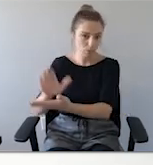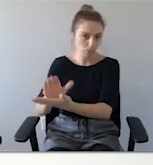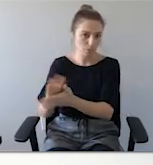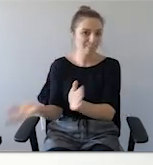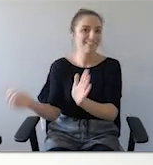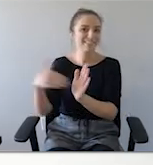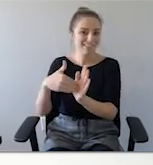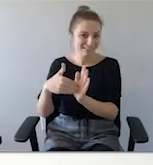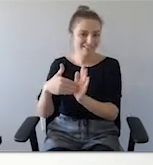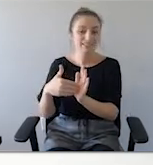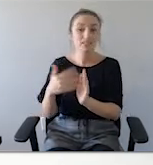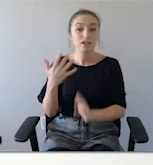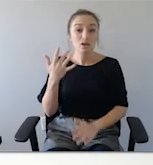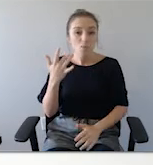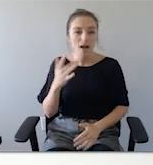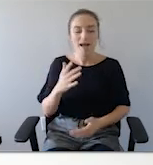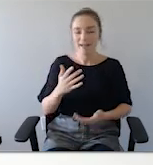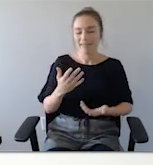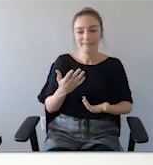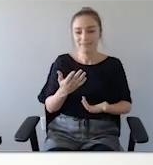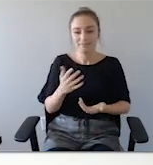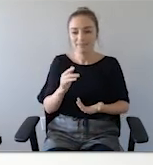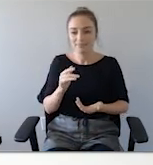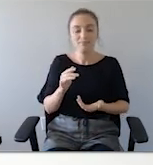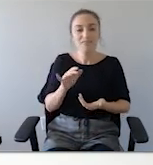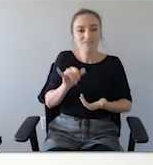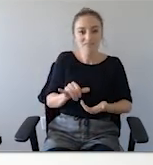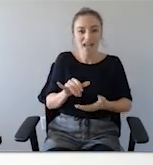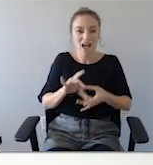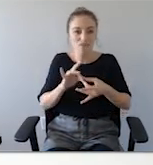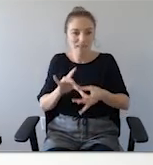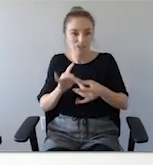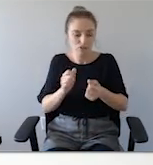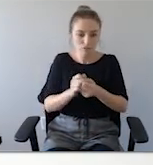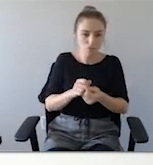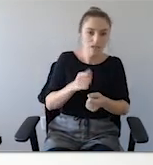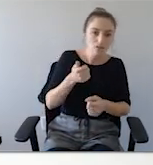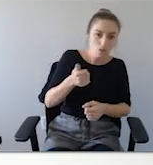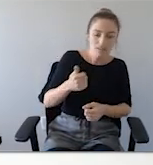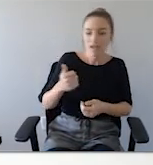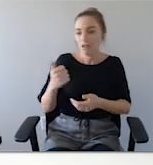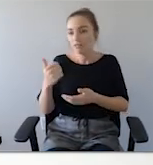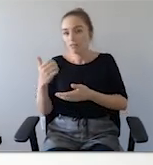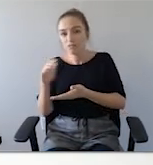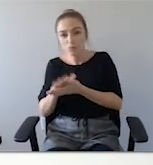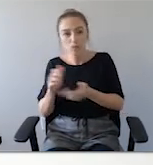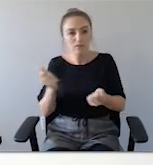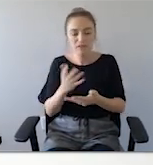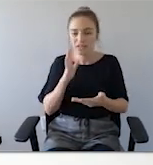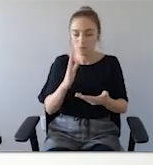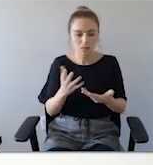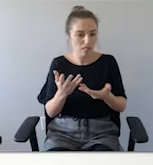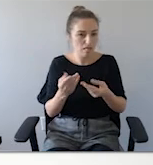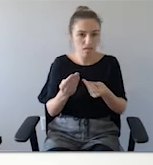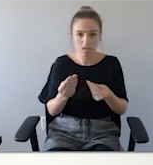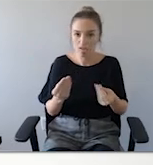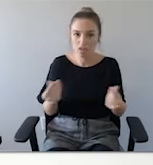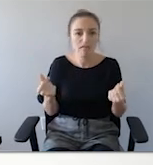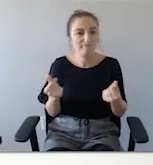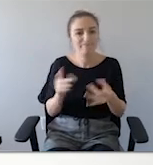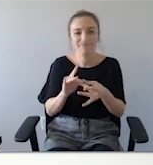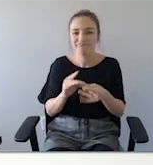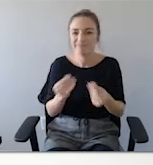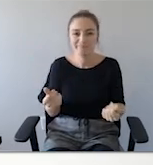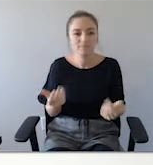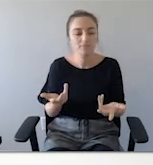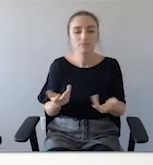relationship with you and your school if you try to micromanage everything. And it's a gift sometimes, and